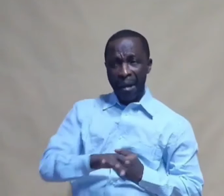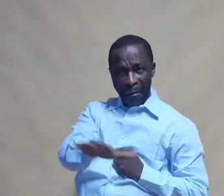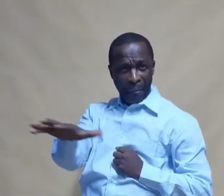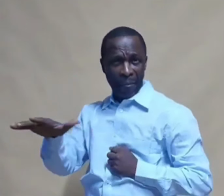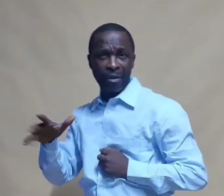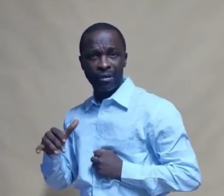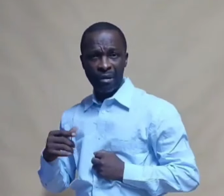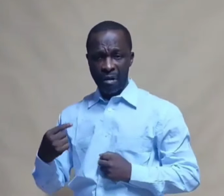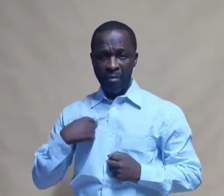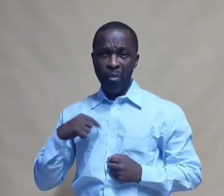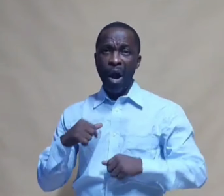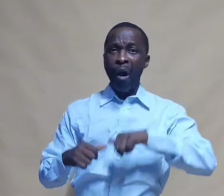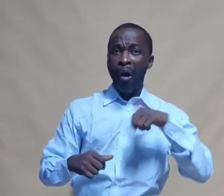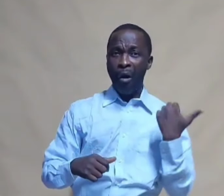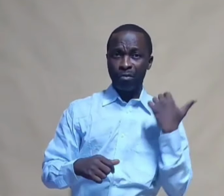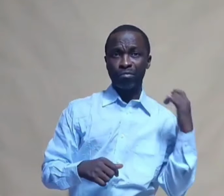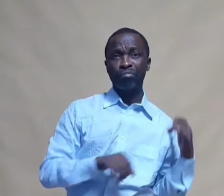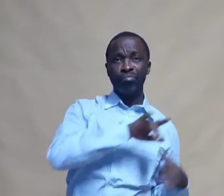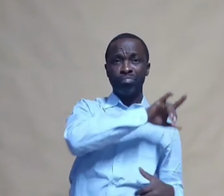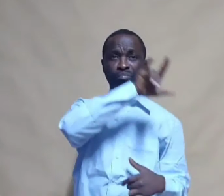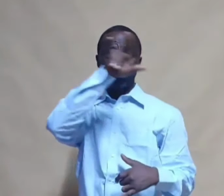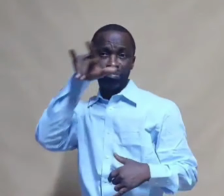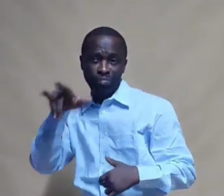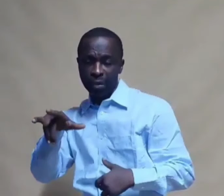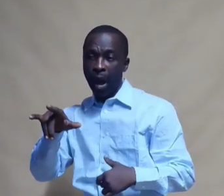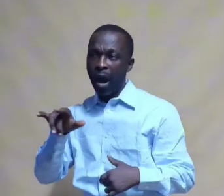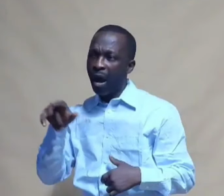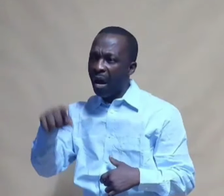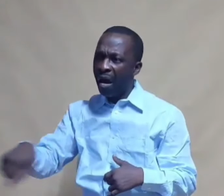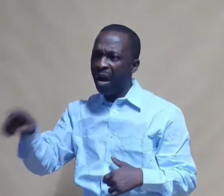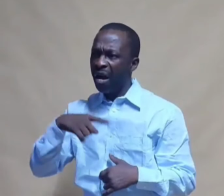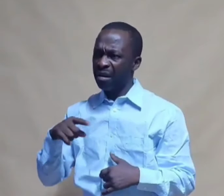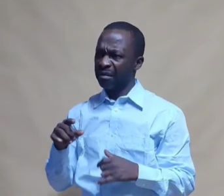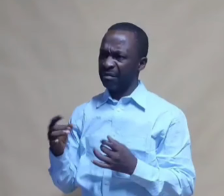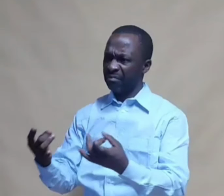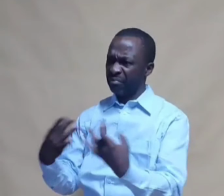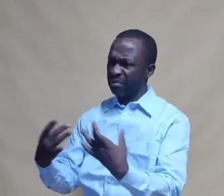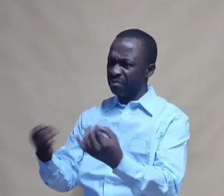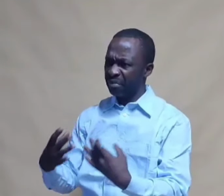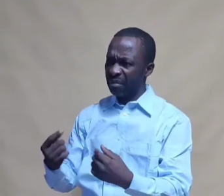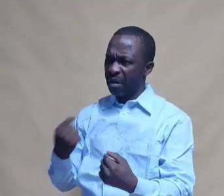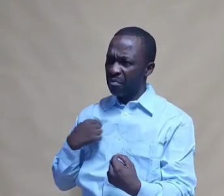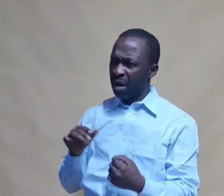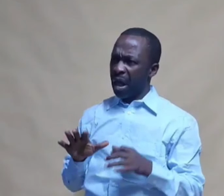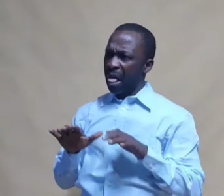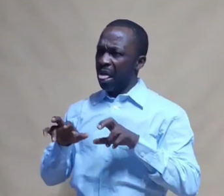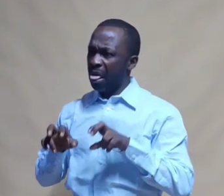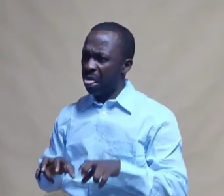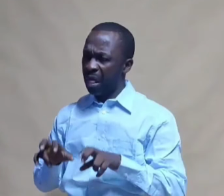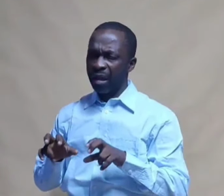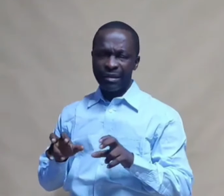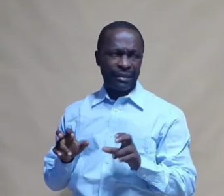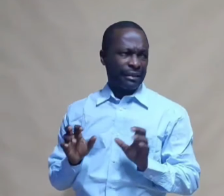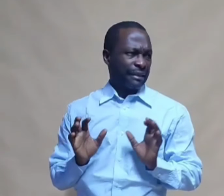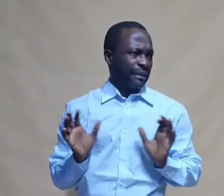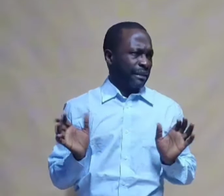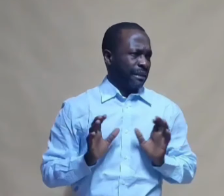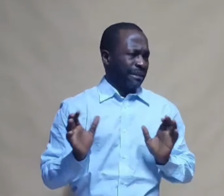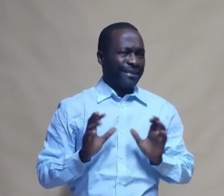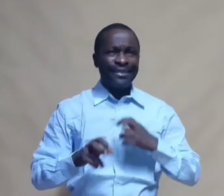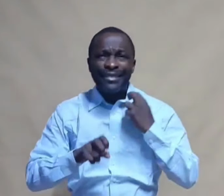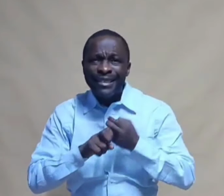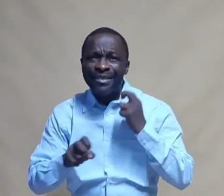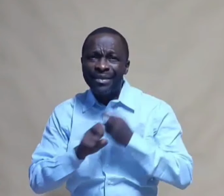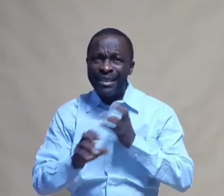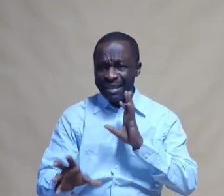and emotional impact. Experiences of racism can lead to social isolation as those affected may fear discrimination